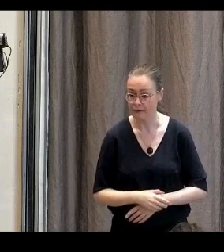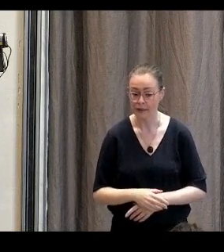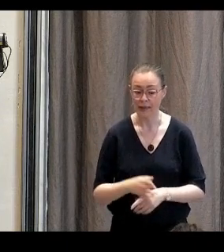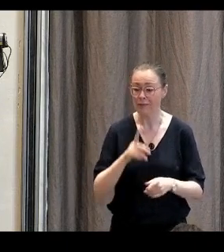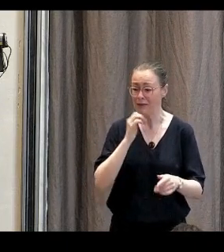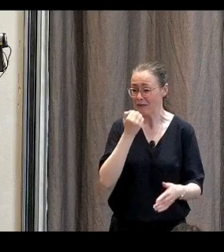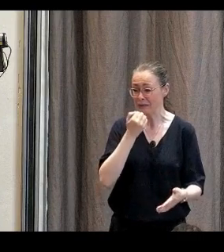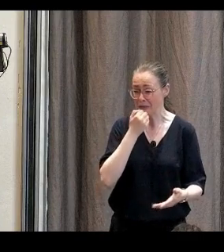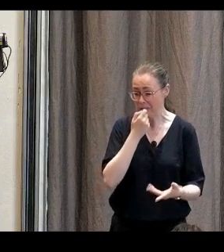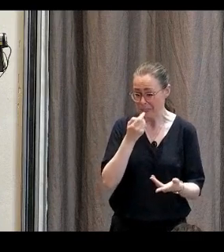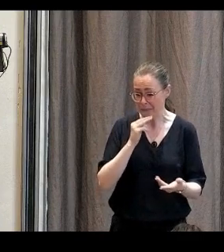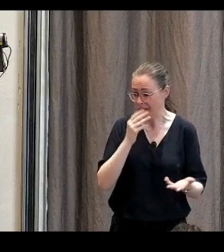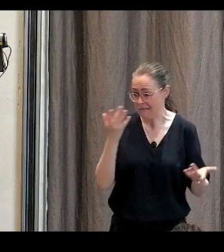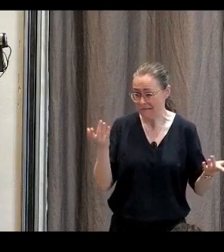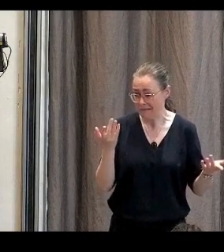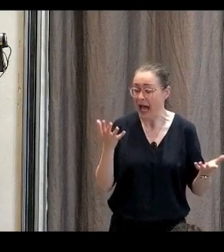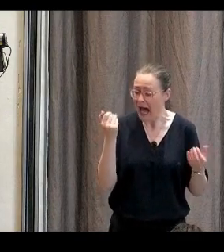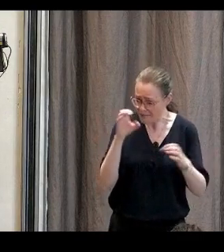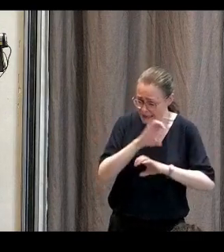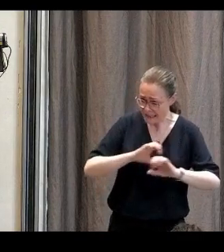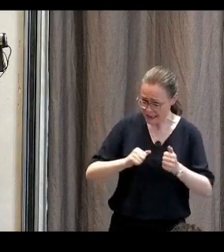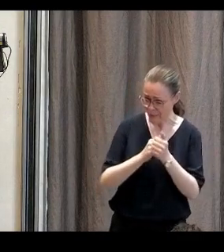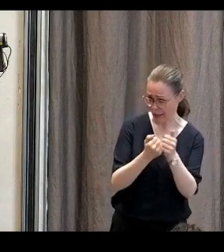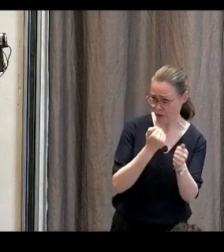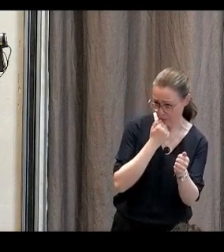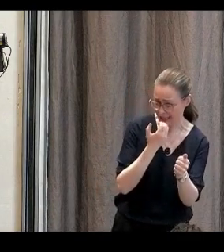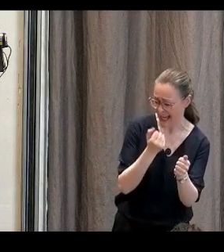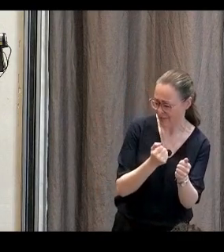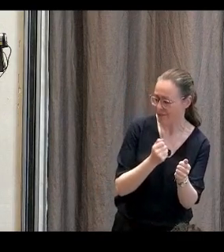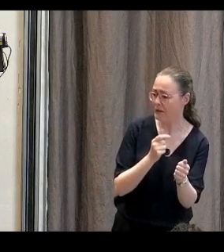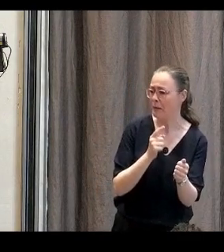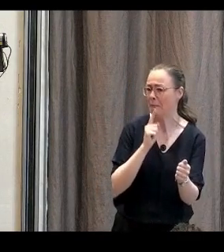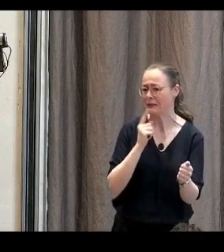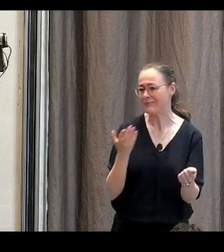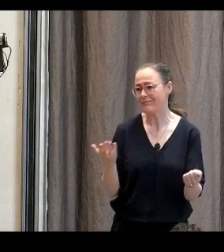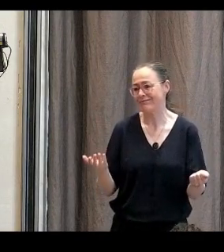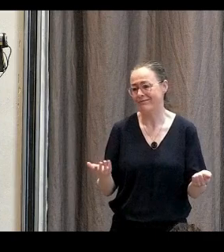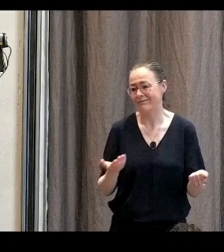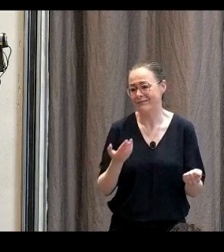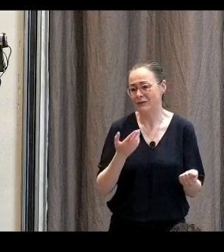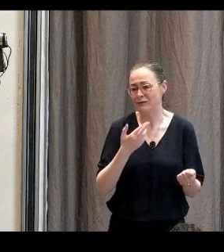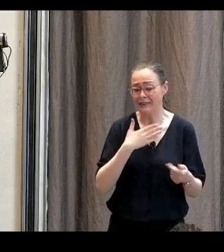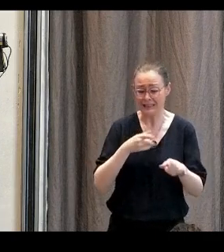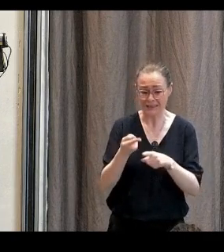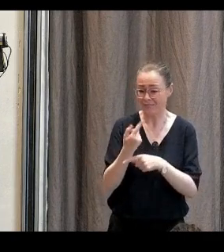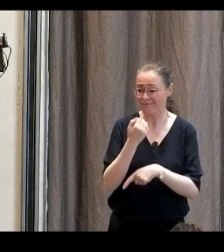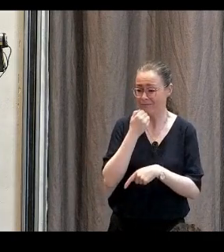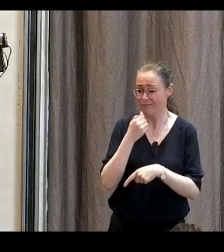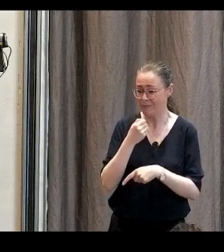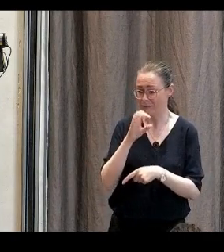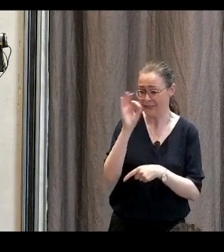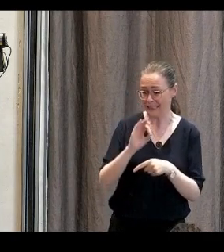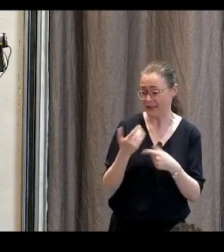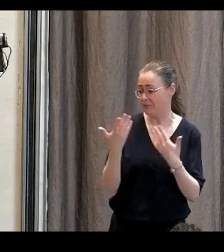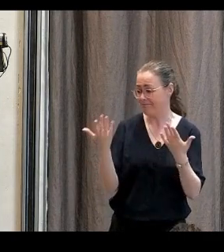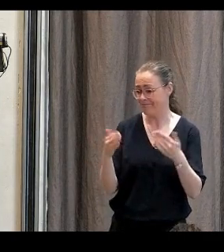completely arbitrary. There is some science behind it to back it up, but they are the standards that most of the